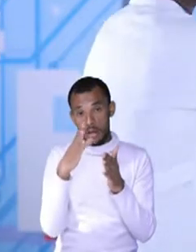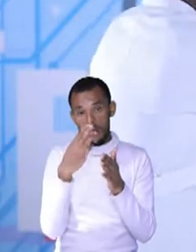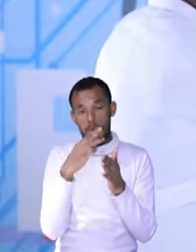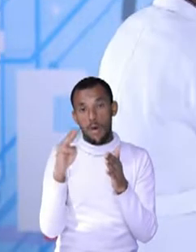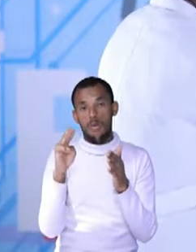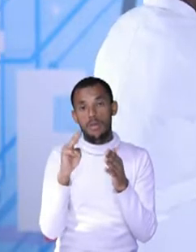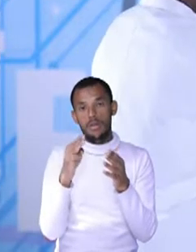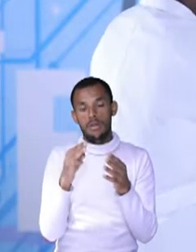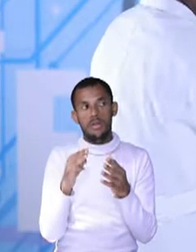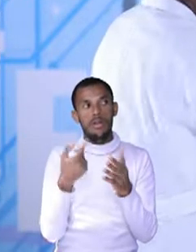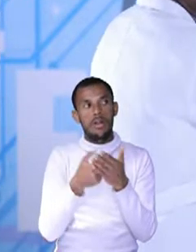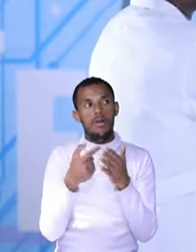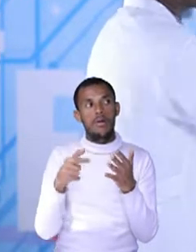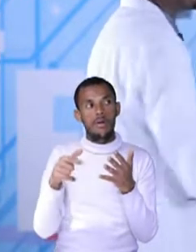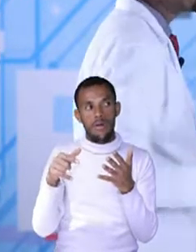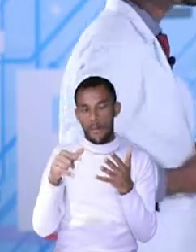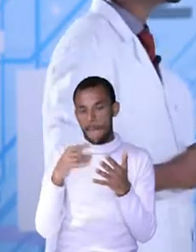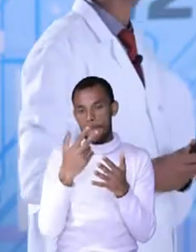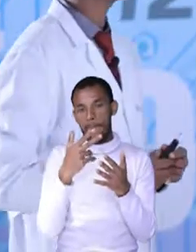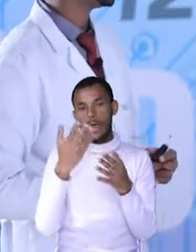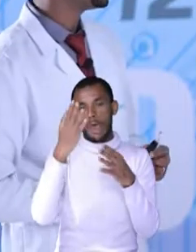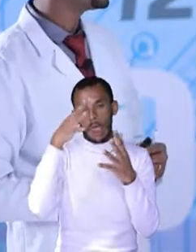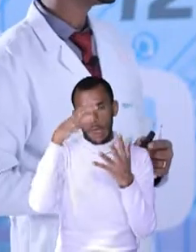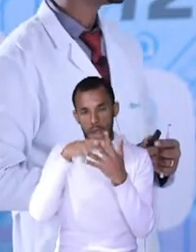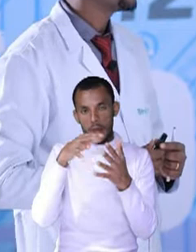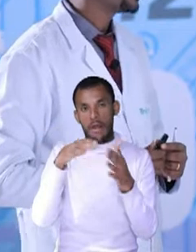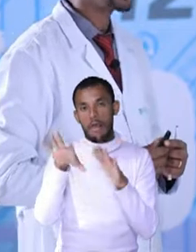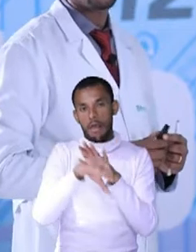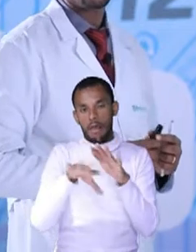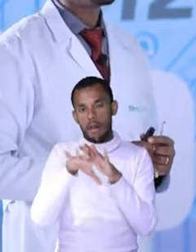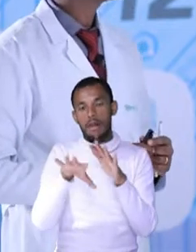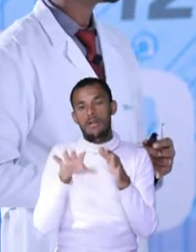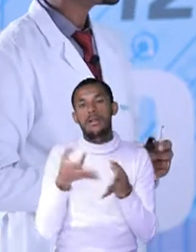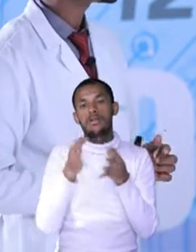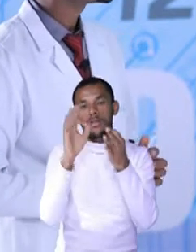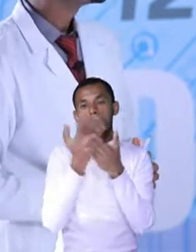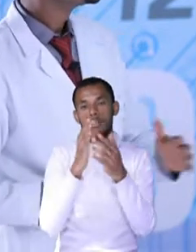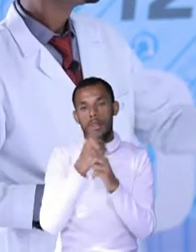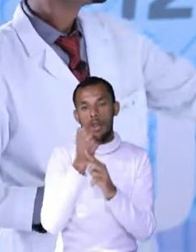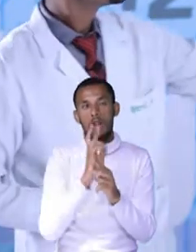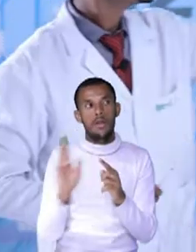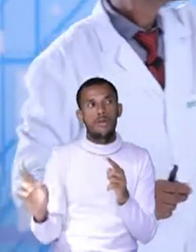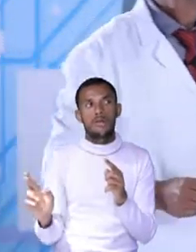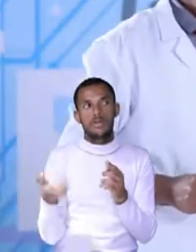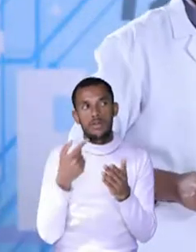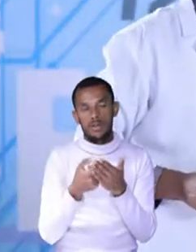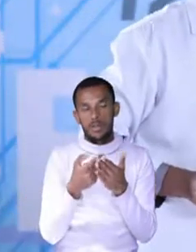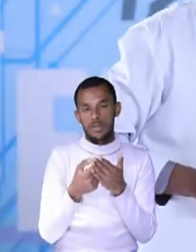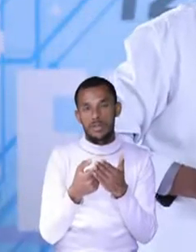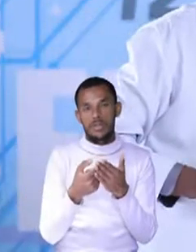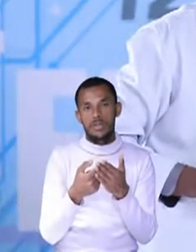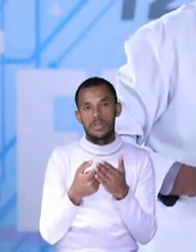Again, this is inner transition elements. Inner transition elements, again, metals. This is, by the